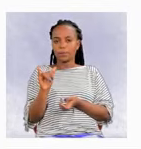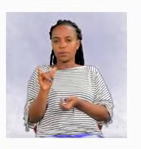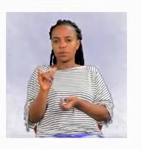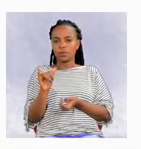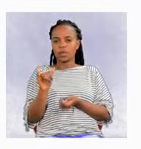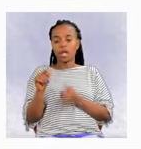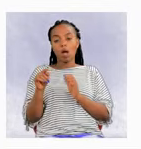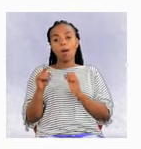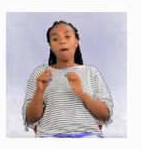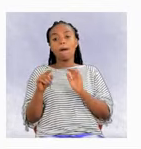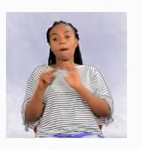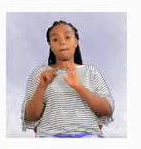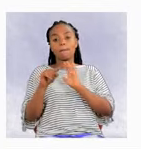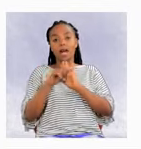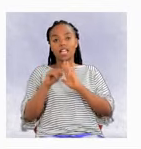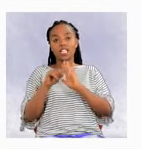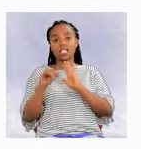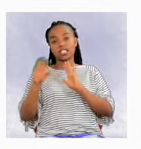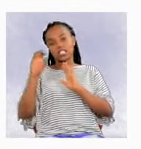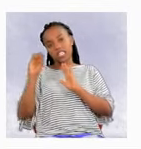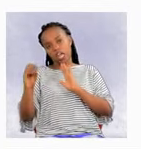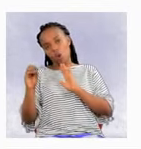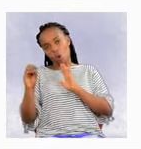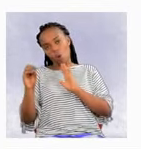y minus 0